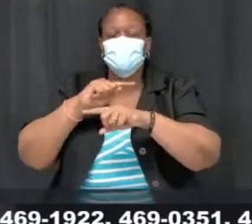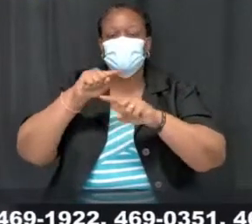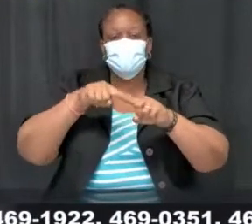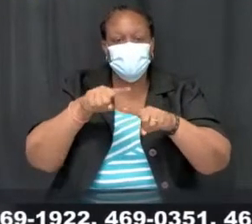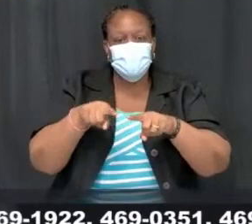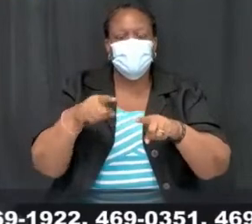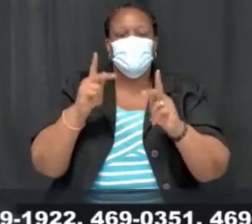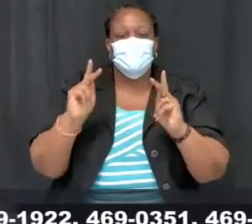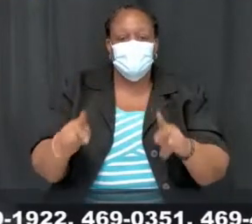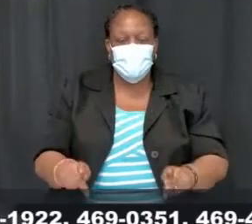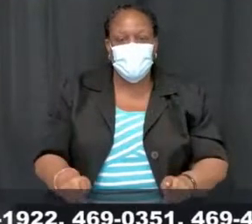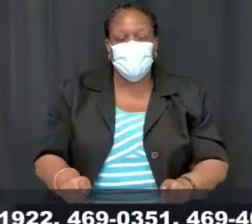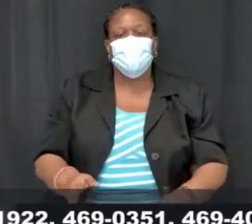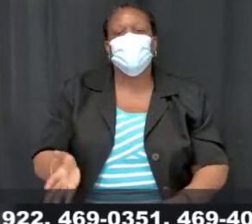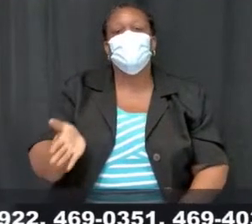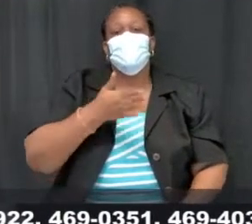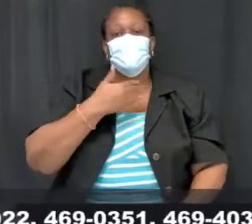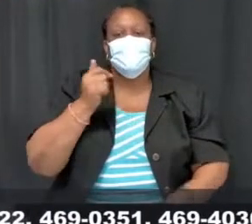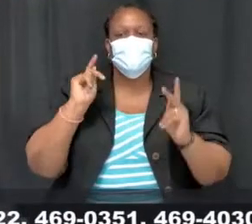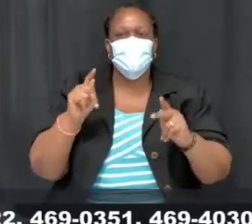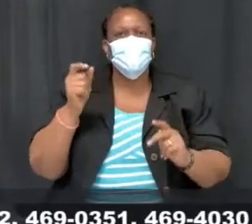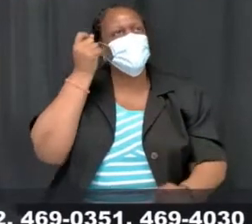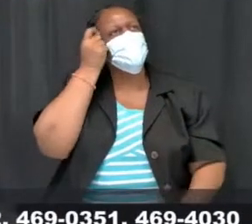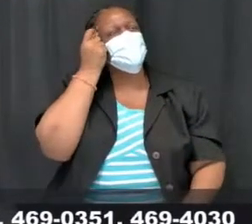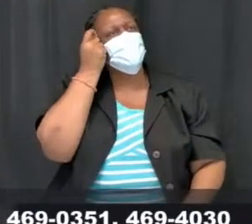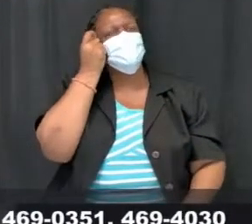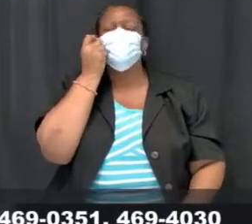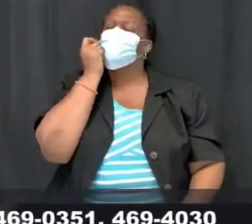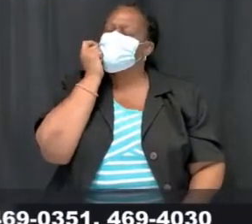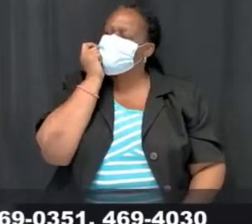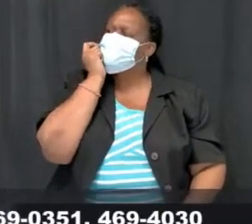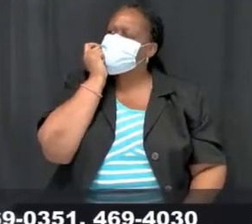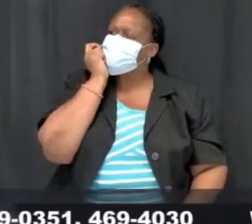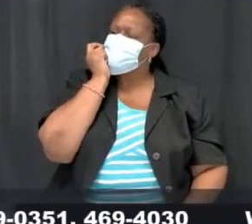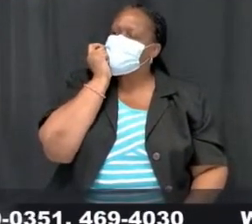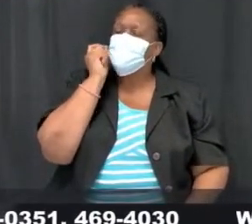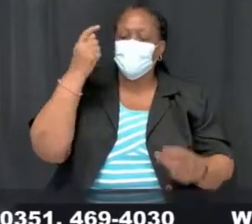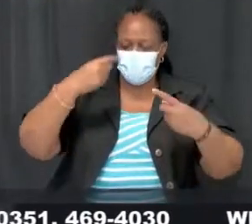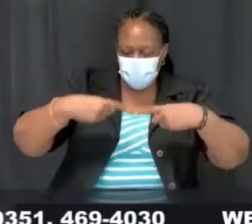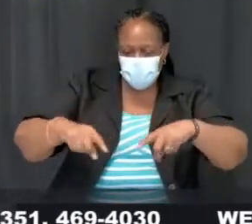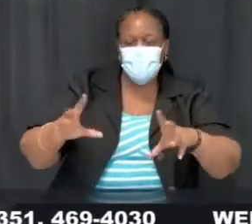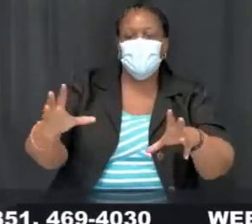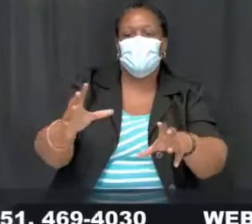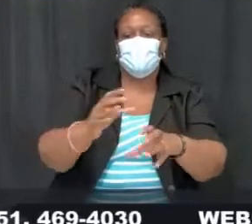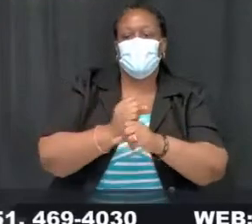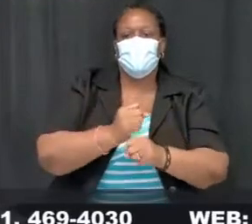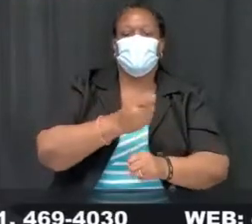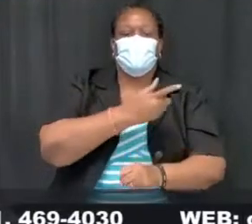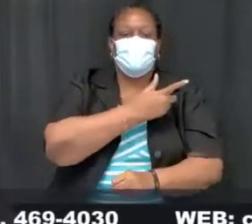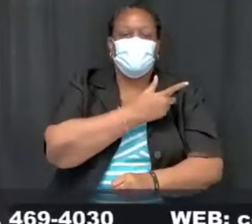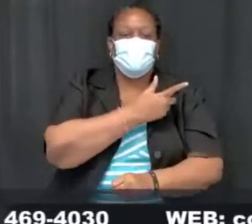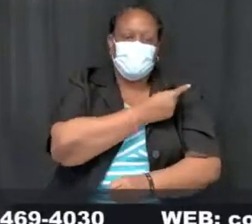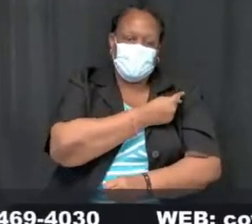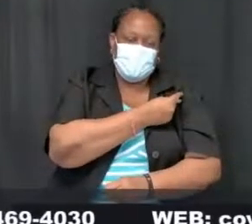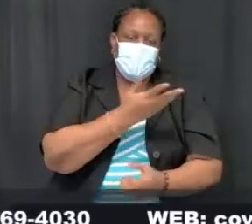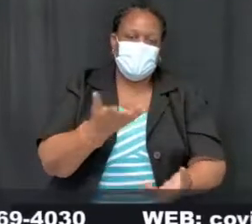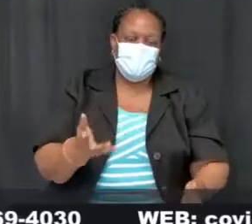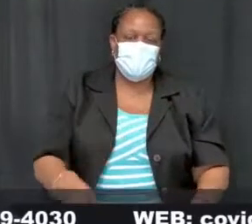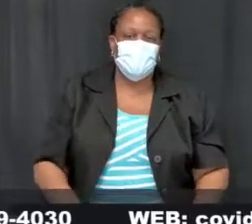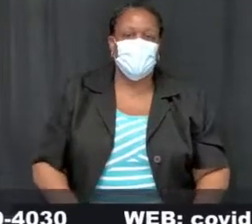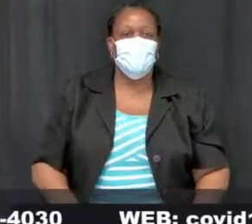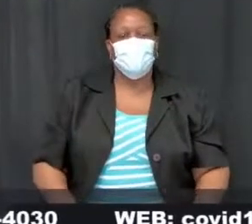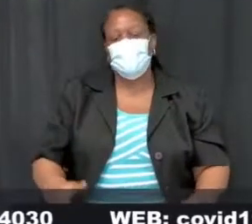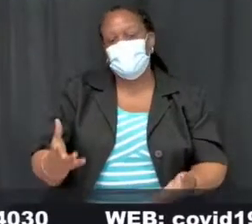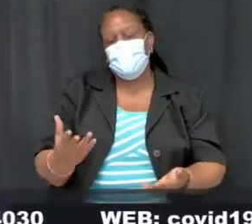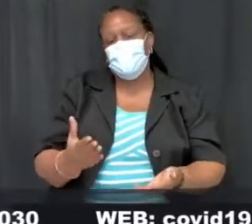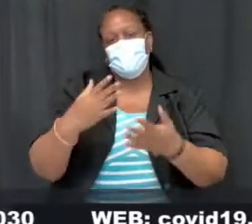showed confidence in the health services that were delivering the vaccines, which means everyone who